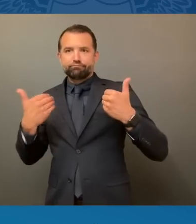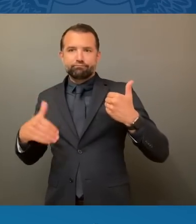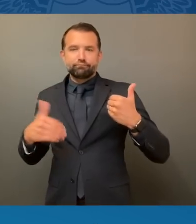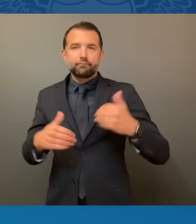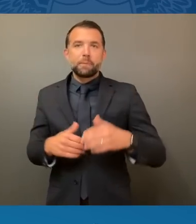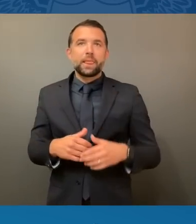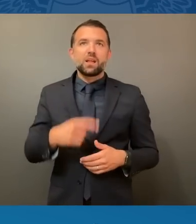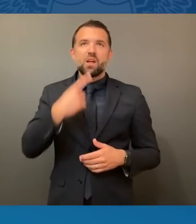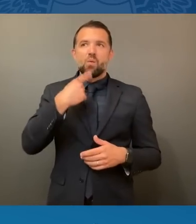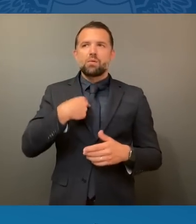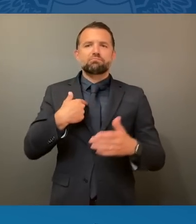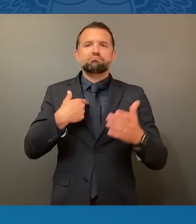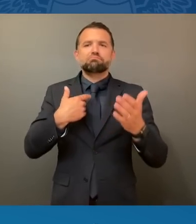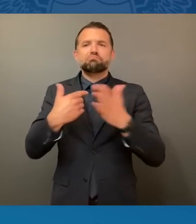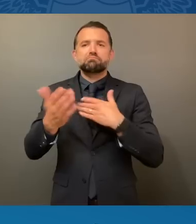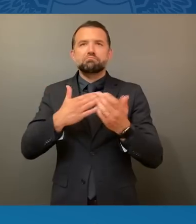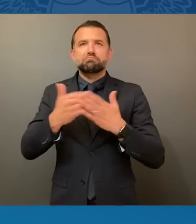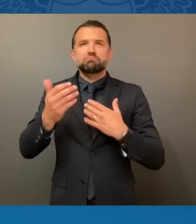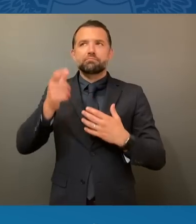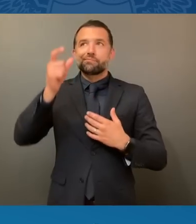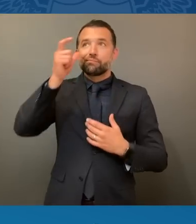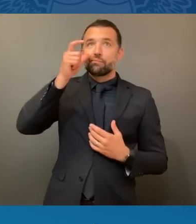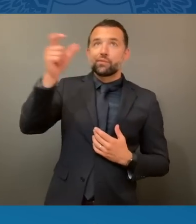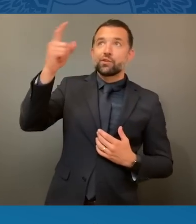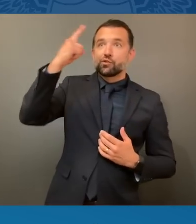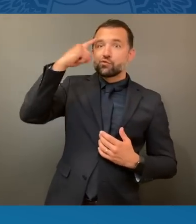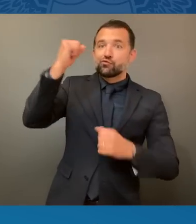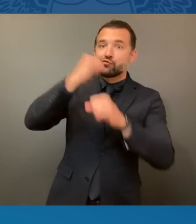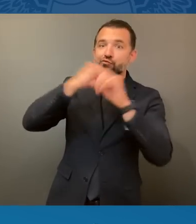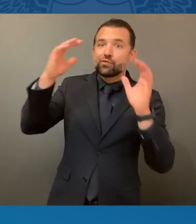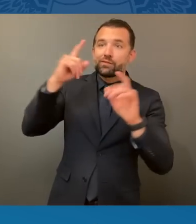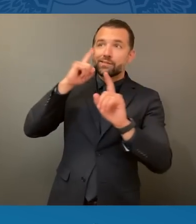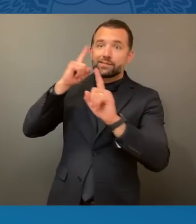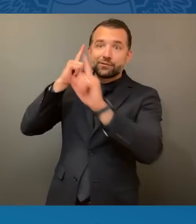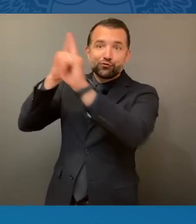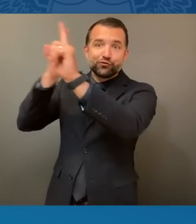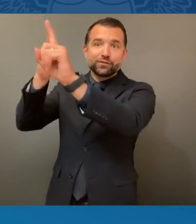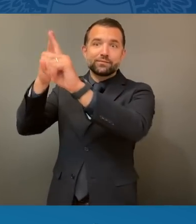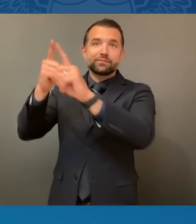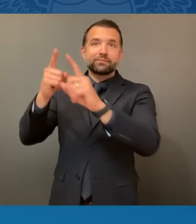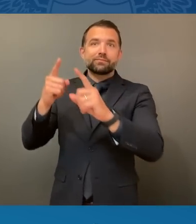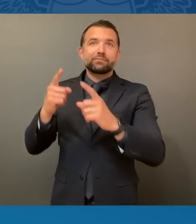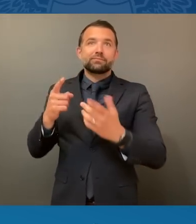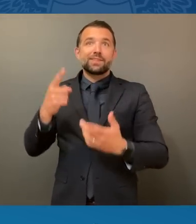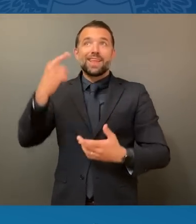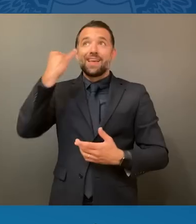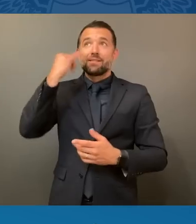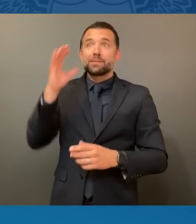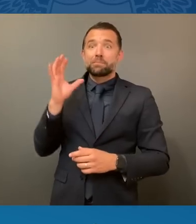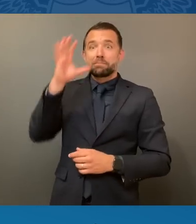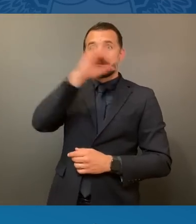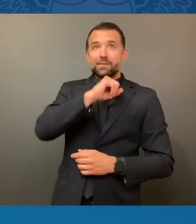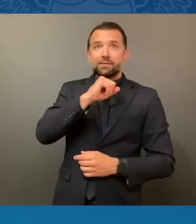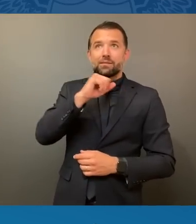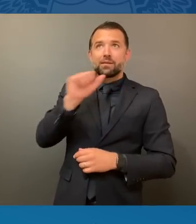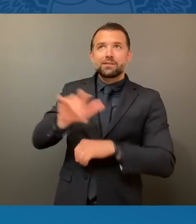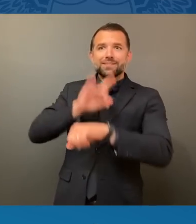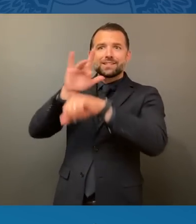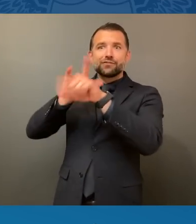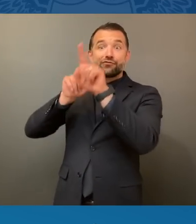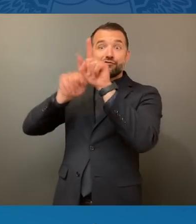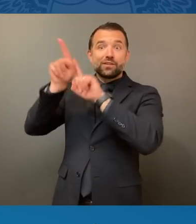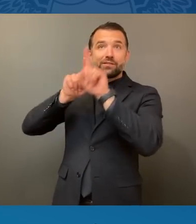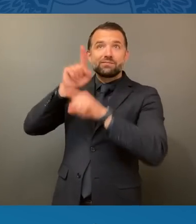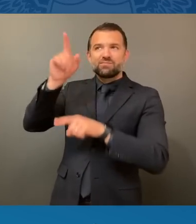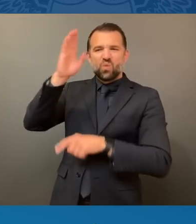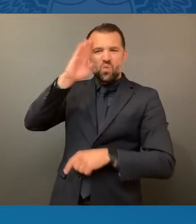I missed, I would be among the stars. Madam Vice President, you continue to reach for the moon. So thank you.